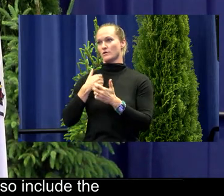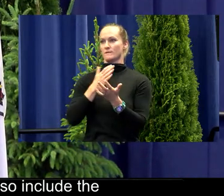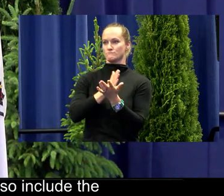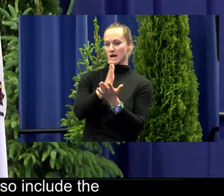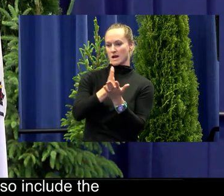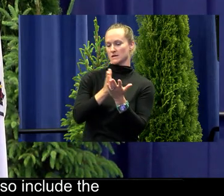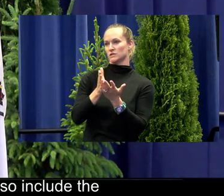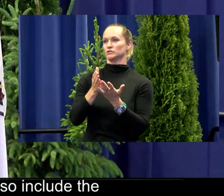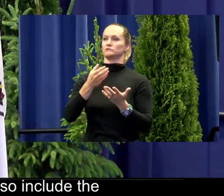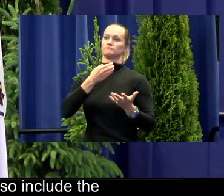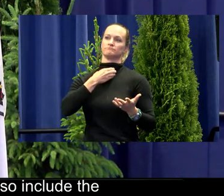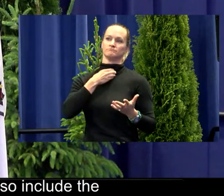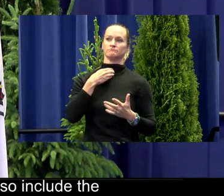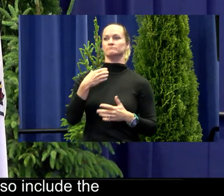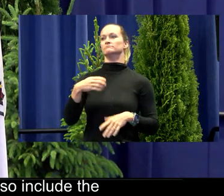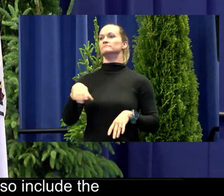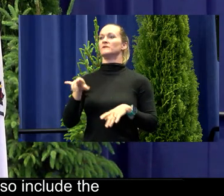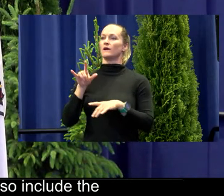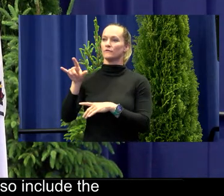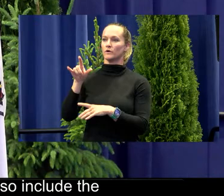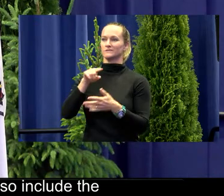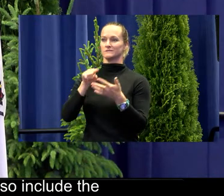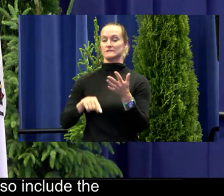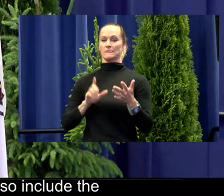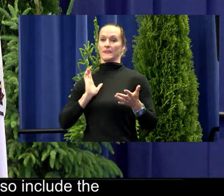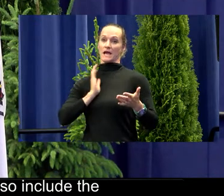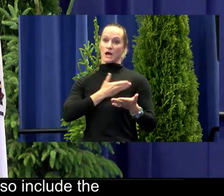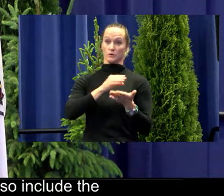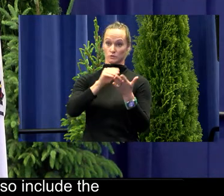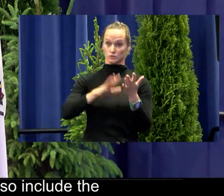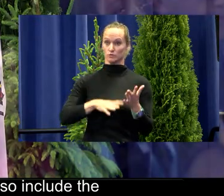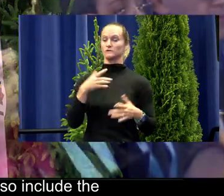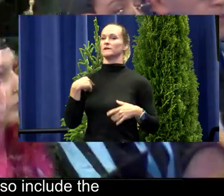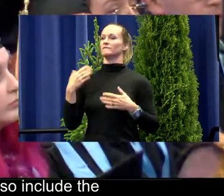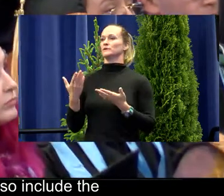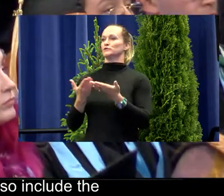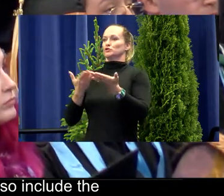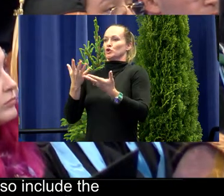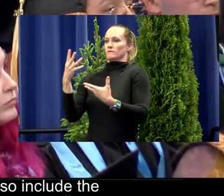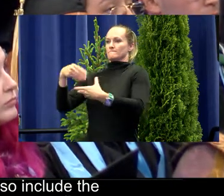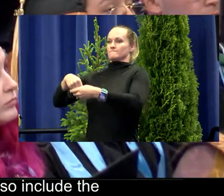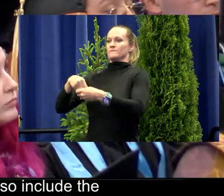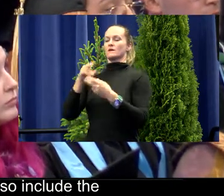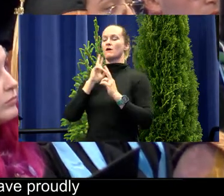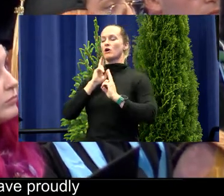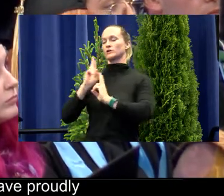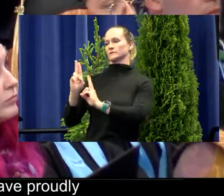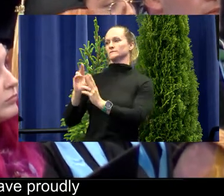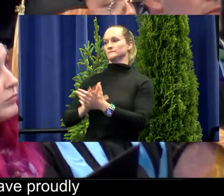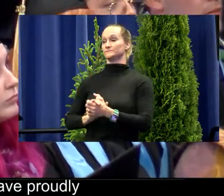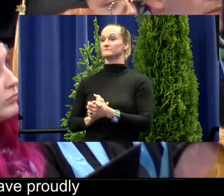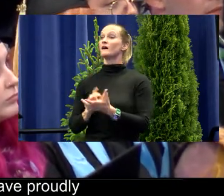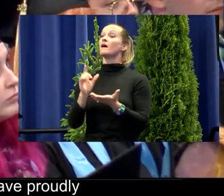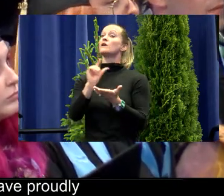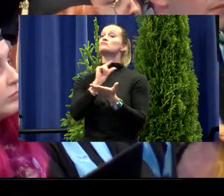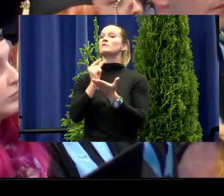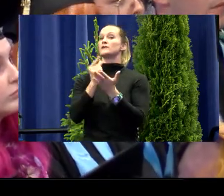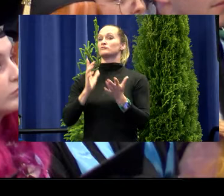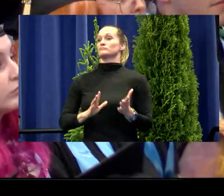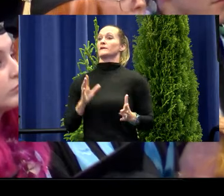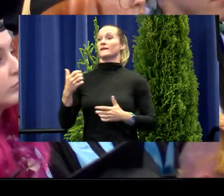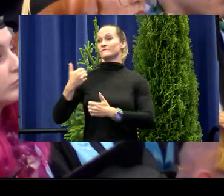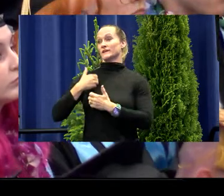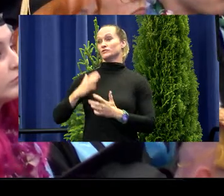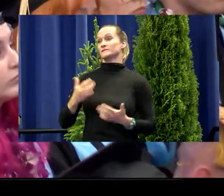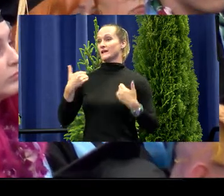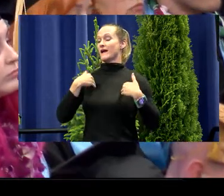graduating veterans have proudly served with dedication and honor. Our graduating veterans are wearing white stoles.